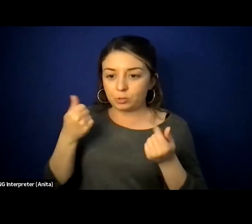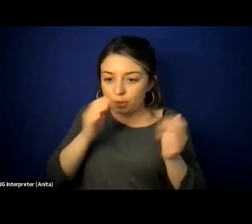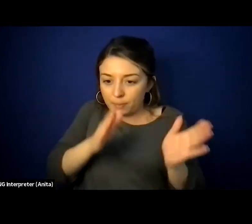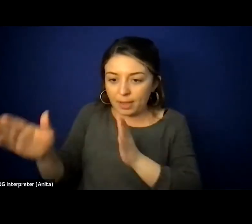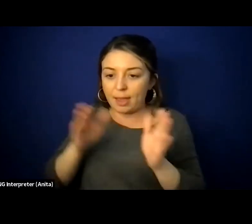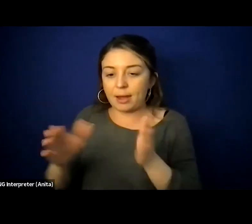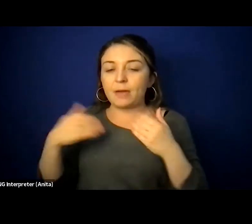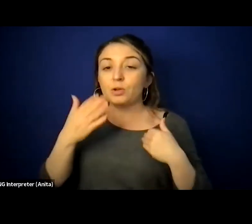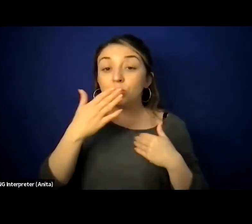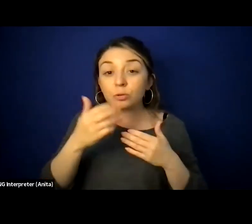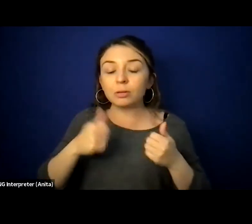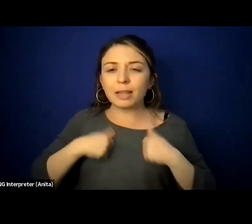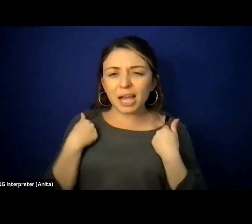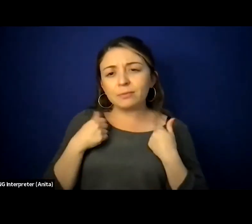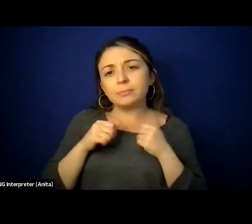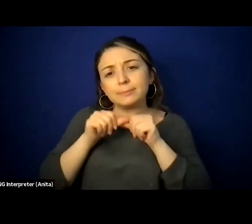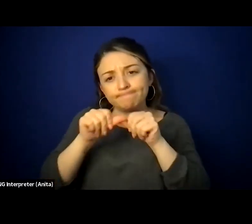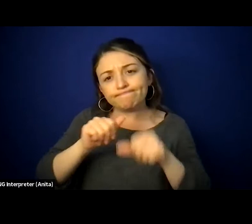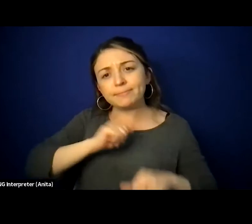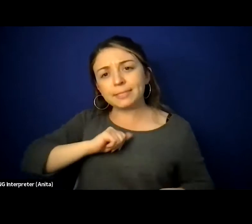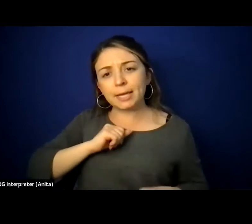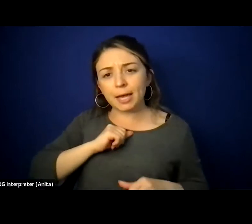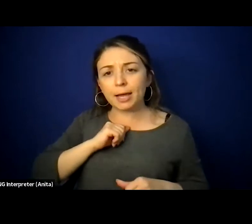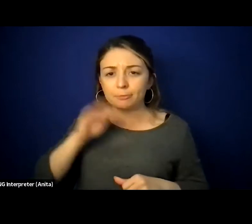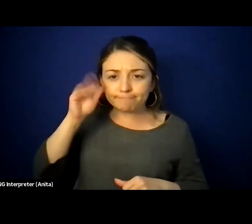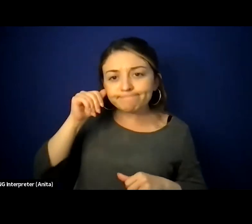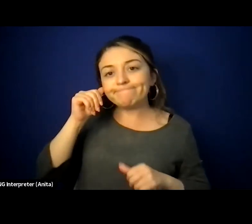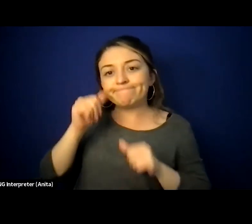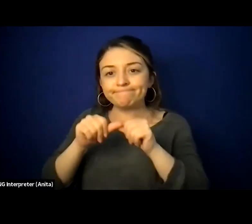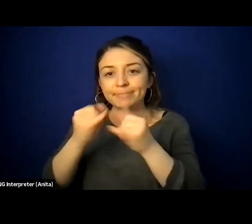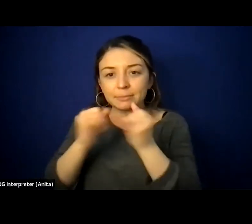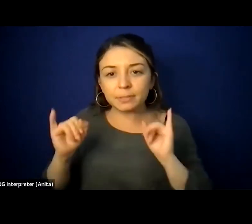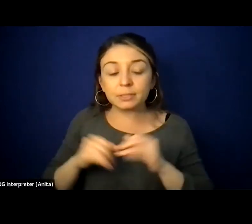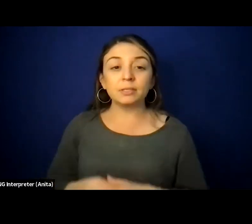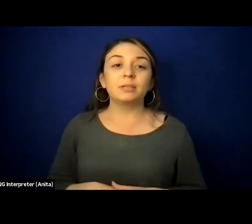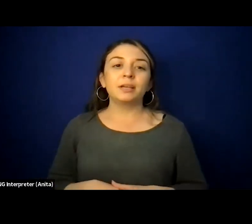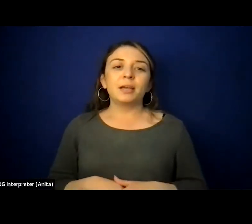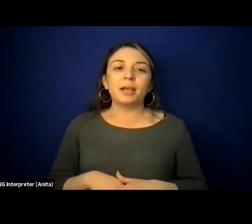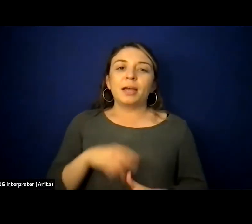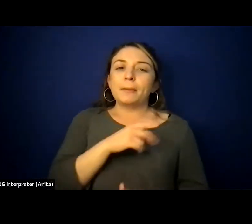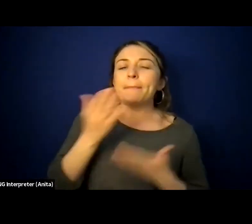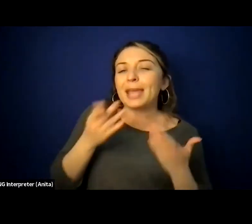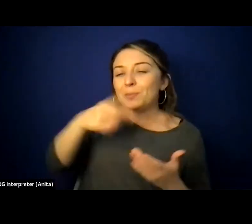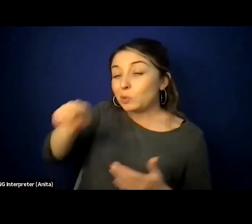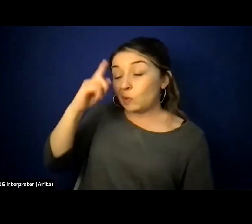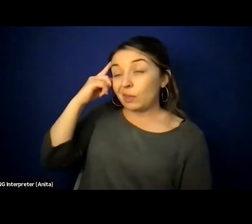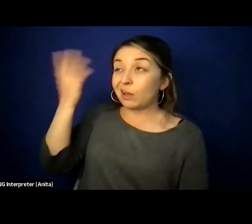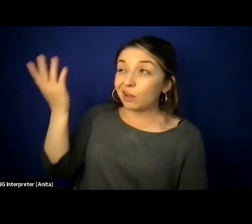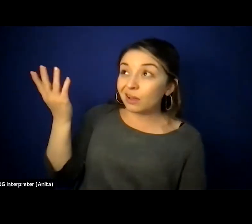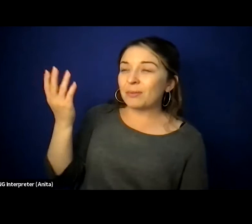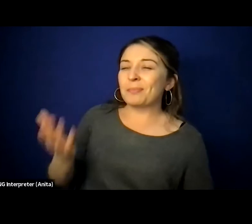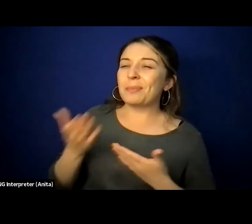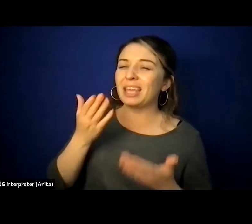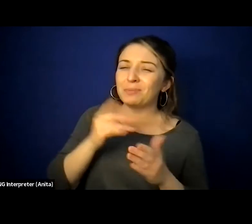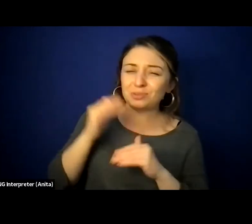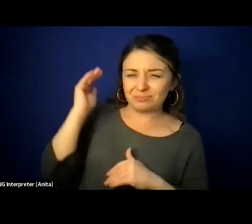a life of self-determination. So some of you right now are thinking, okay, Sandy, I think you're being a little bit too harsh